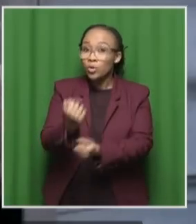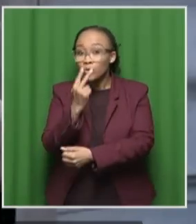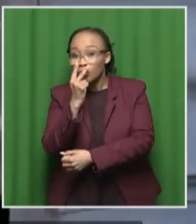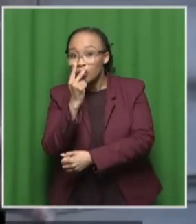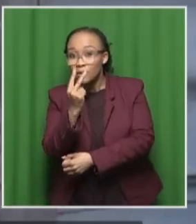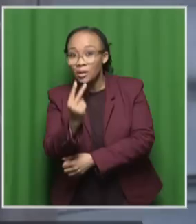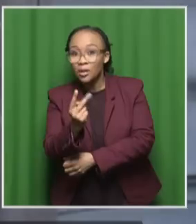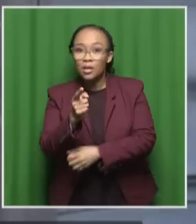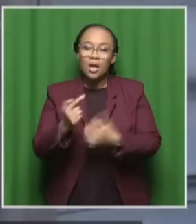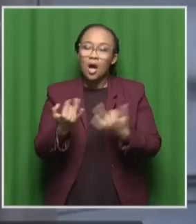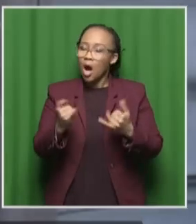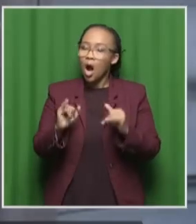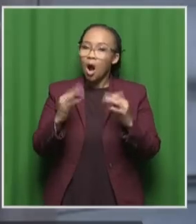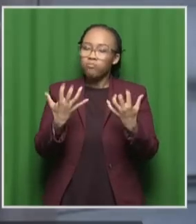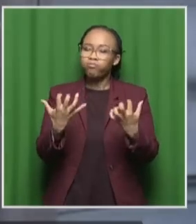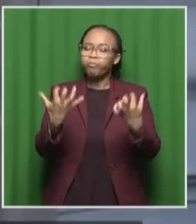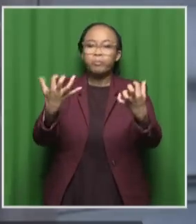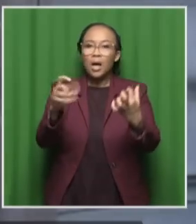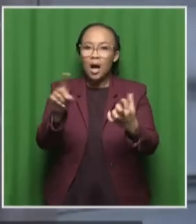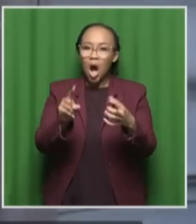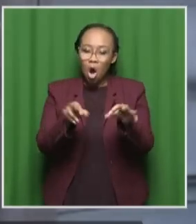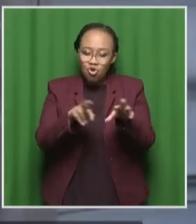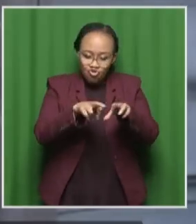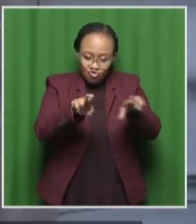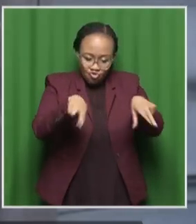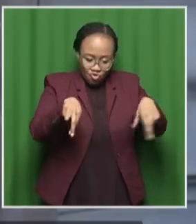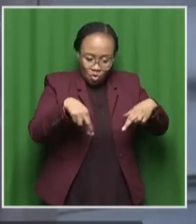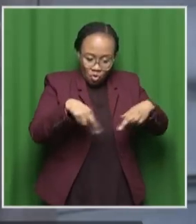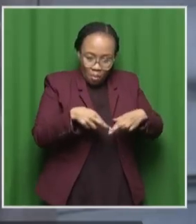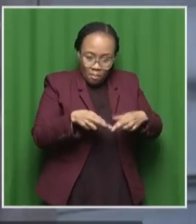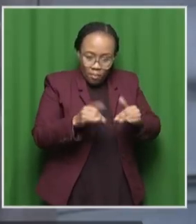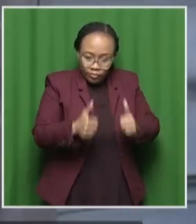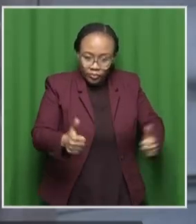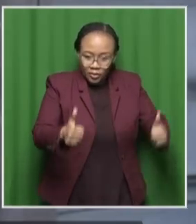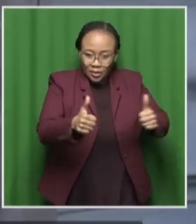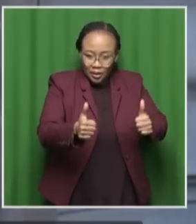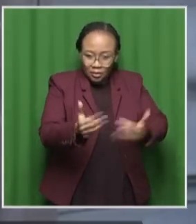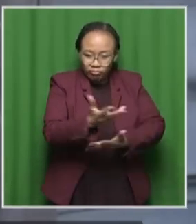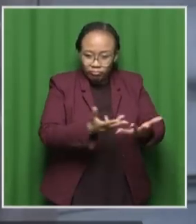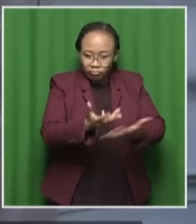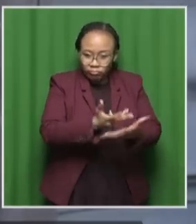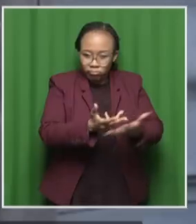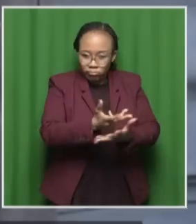sitting in the ordinary role. So the MK party has quite a big task of proving first